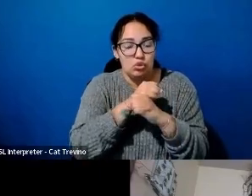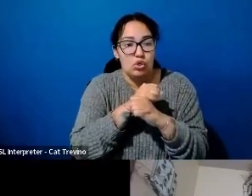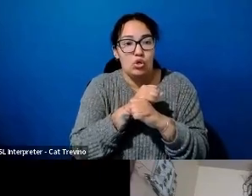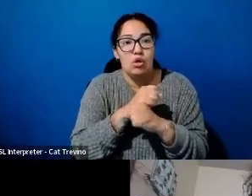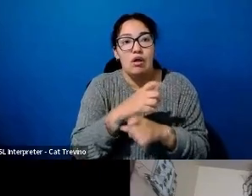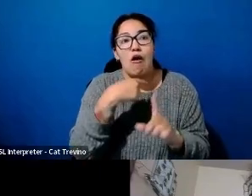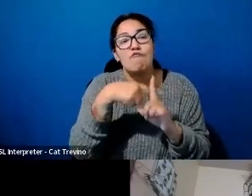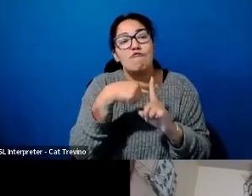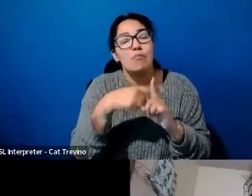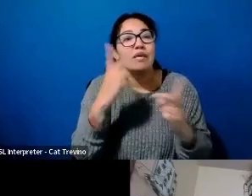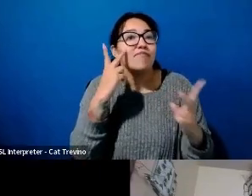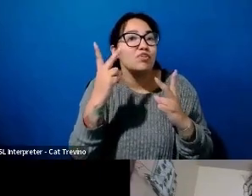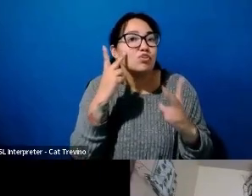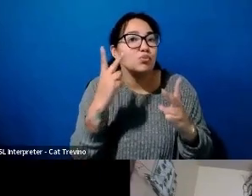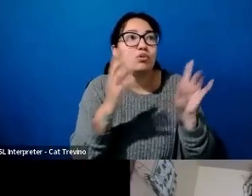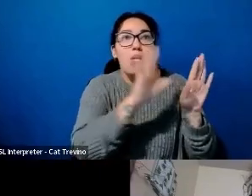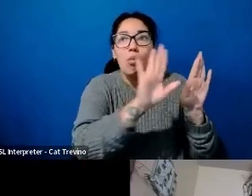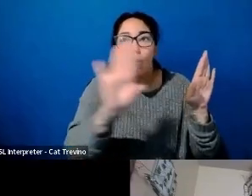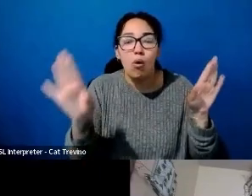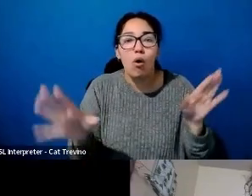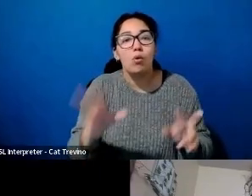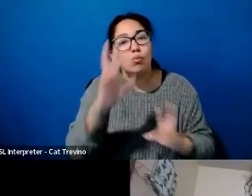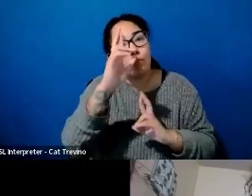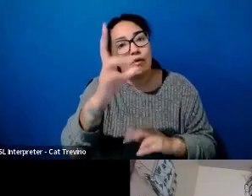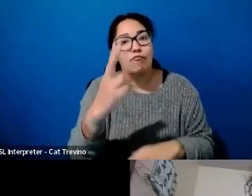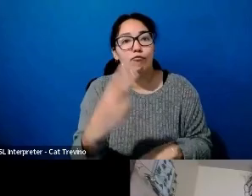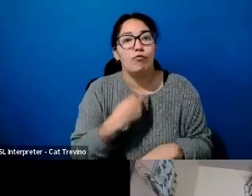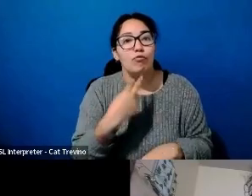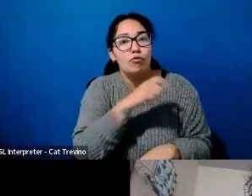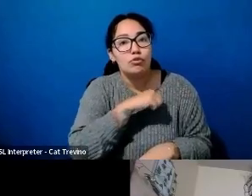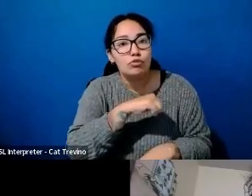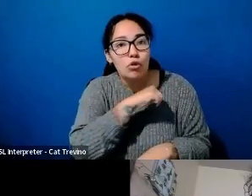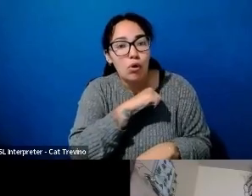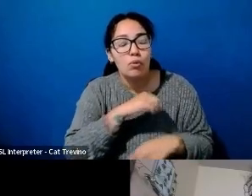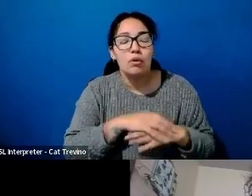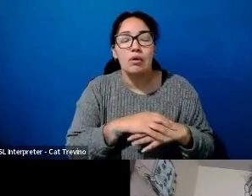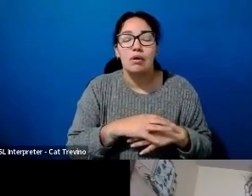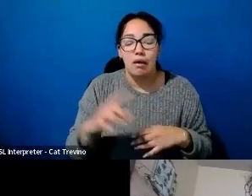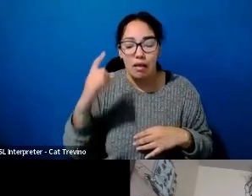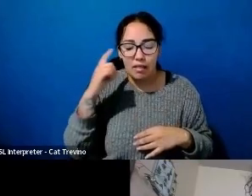on the walls and respectful tone. I think that